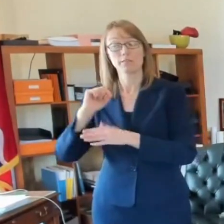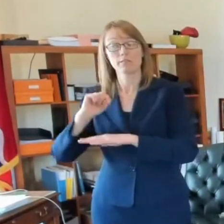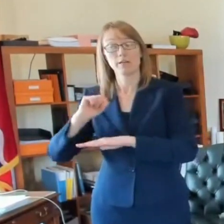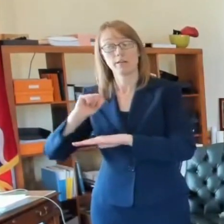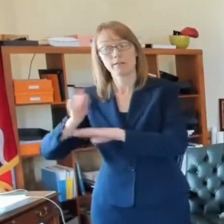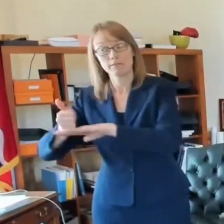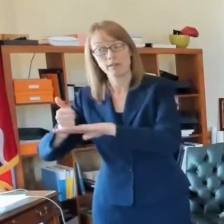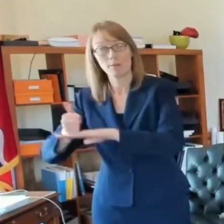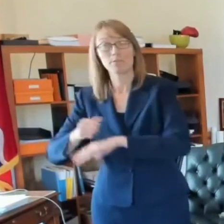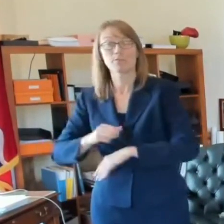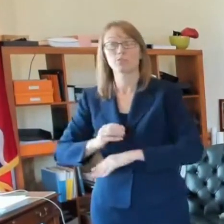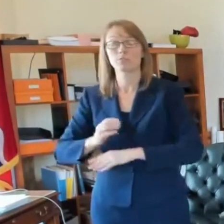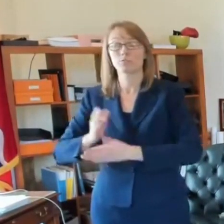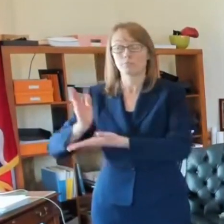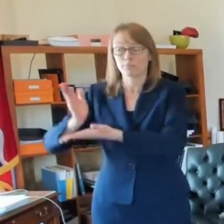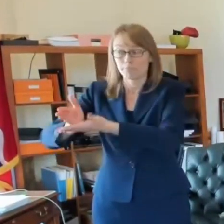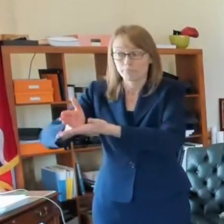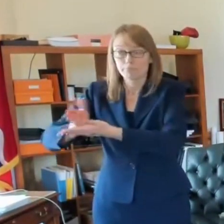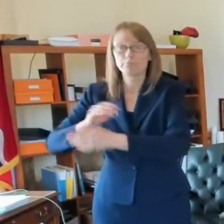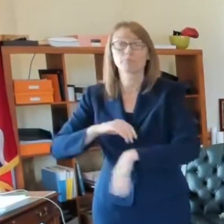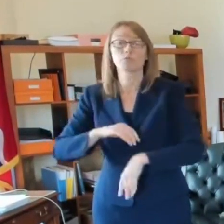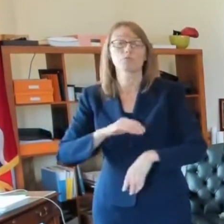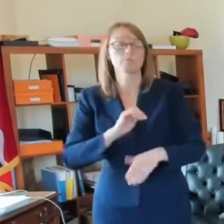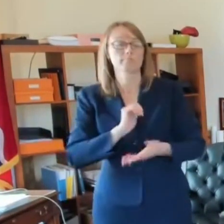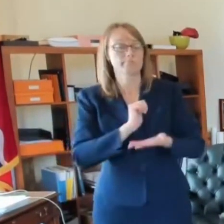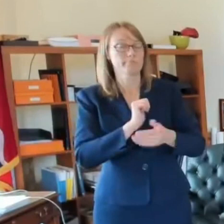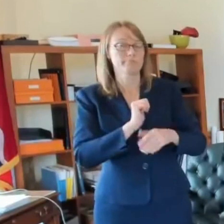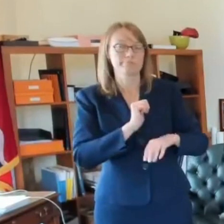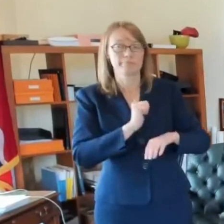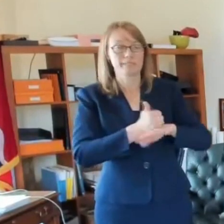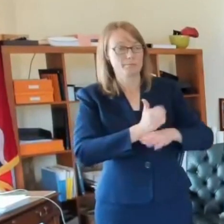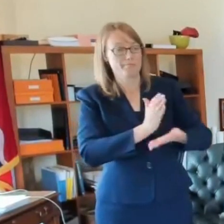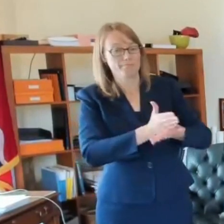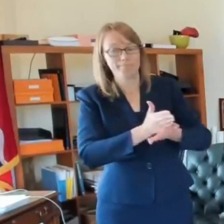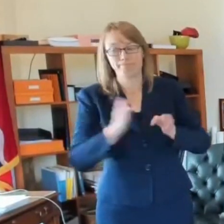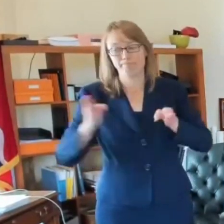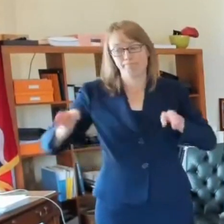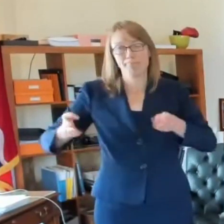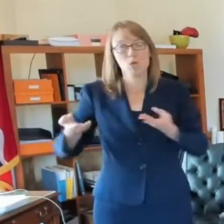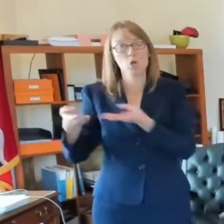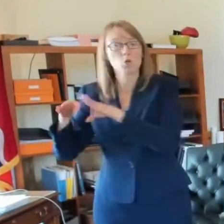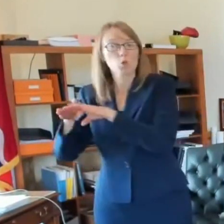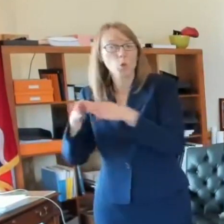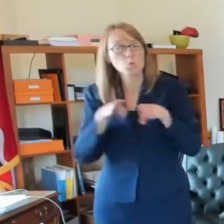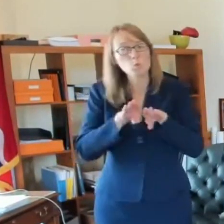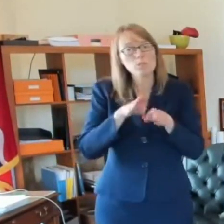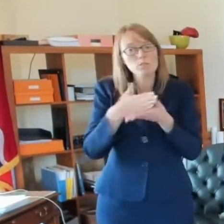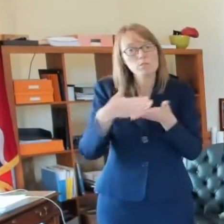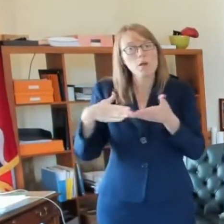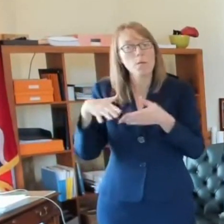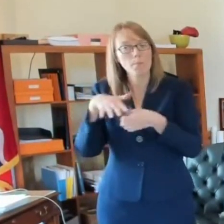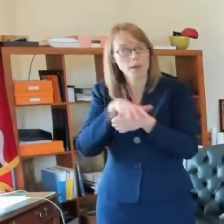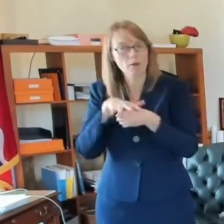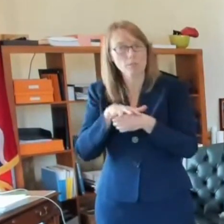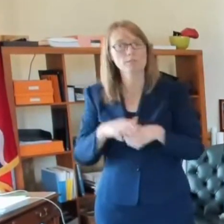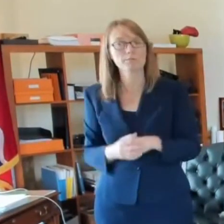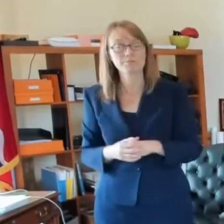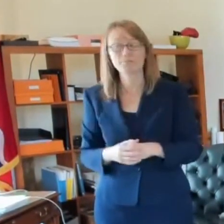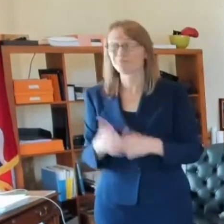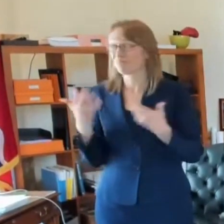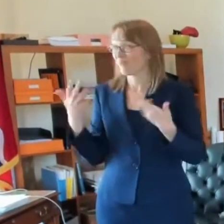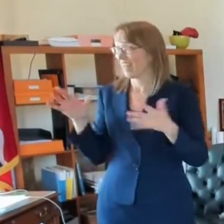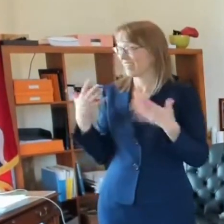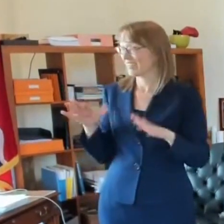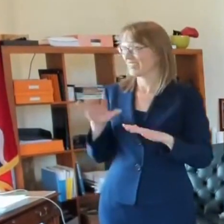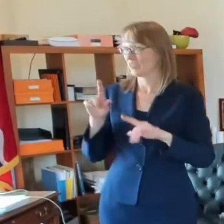being more permanent or semi-permanent. That is it for new questions today, Mayor. That's it. You guys let me off